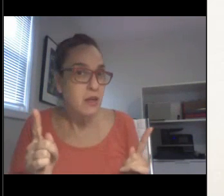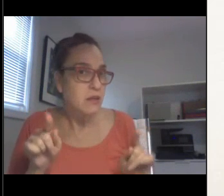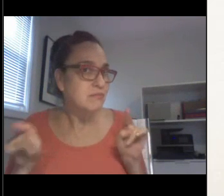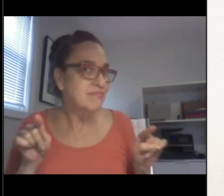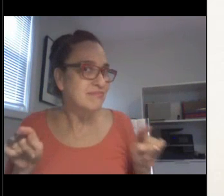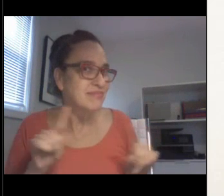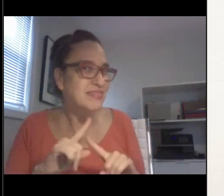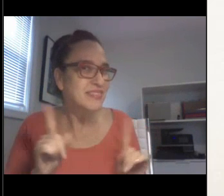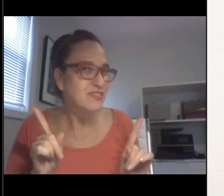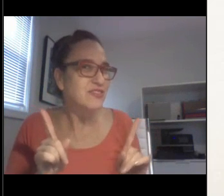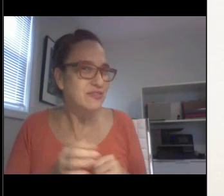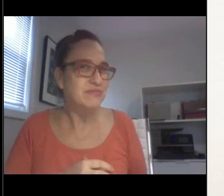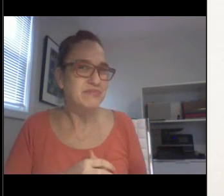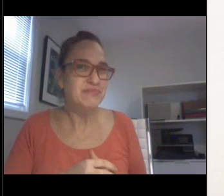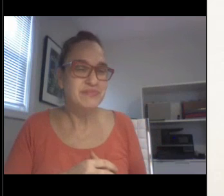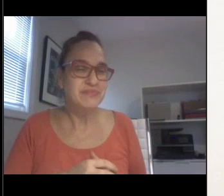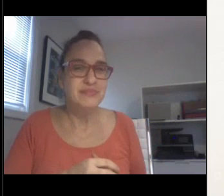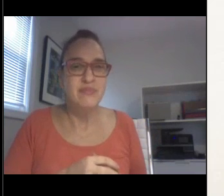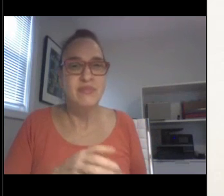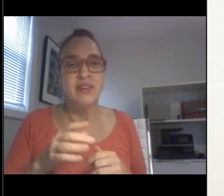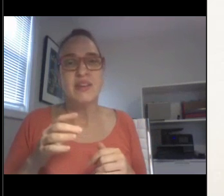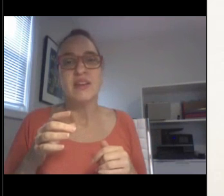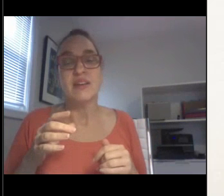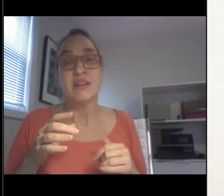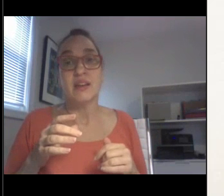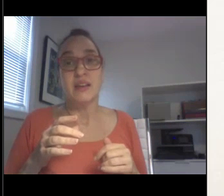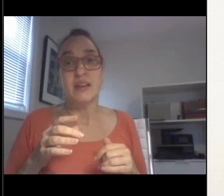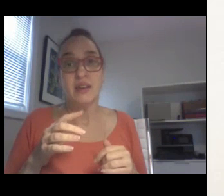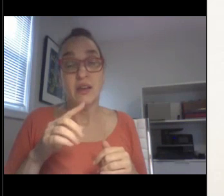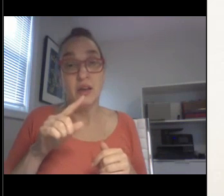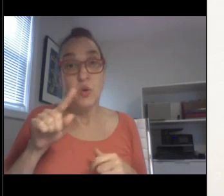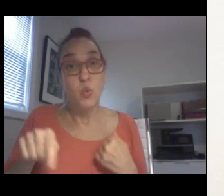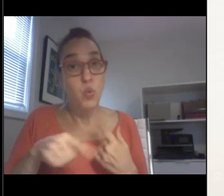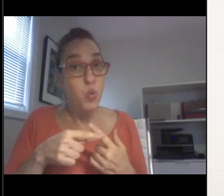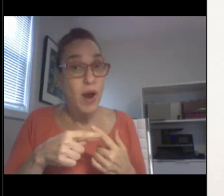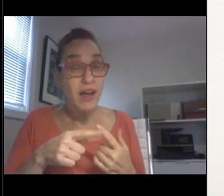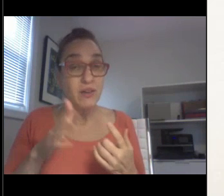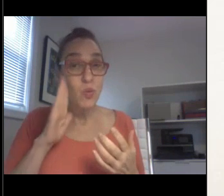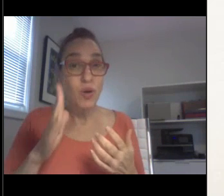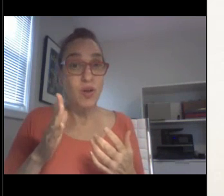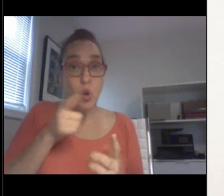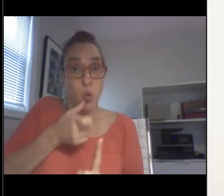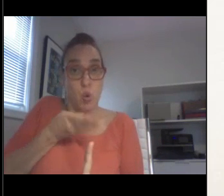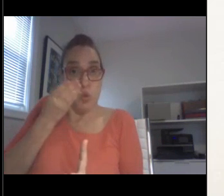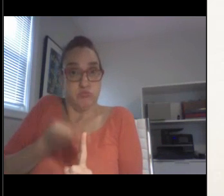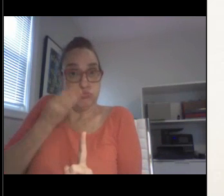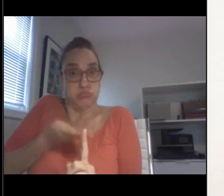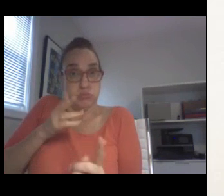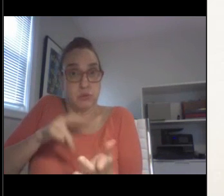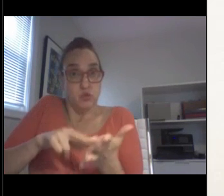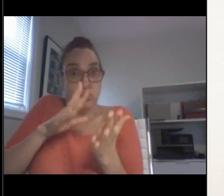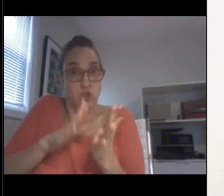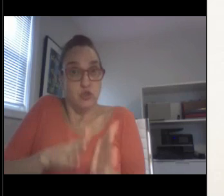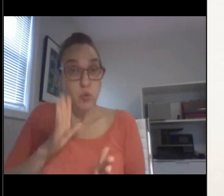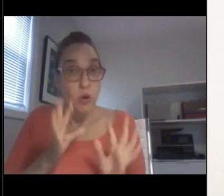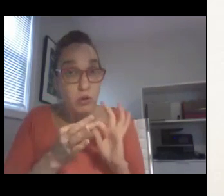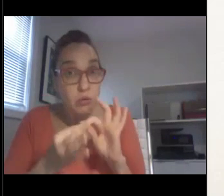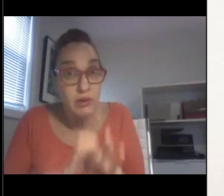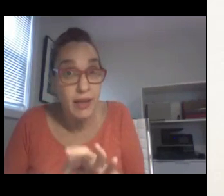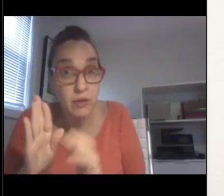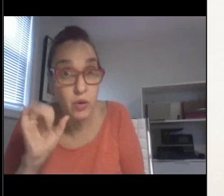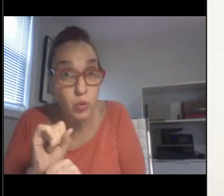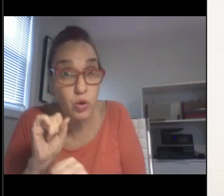conditions would a researcher's positionality not be relevant to the work that they produce is a question that I ask